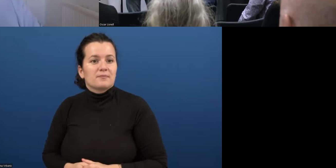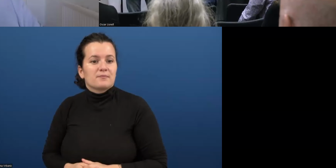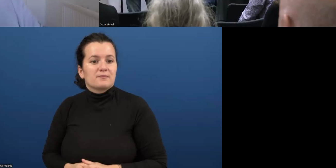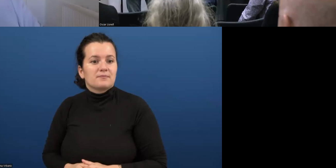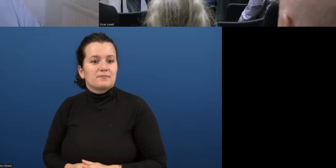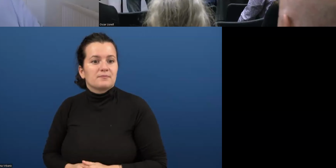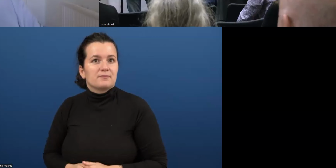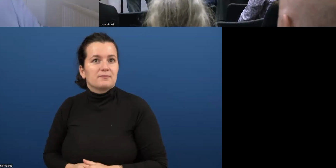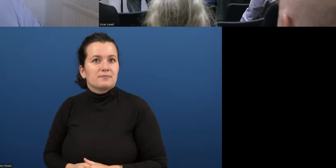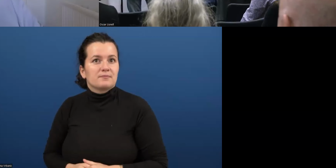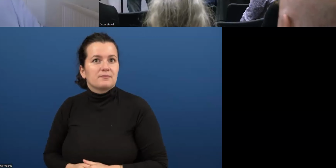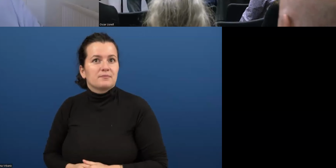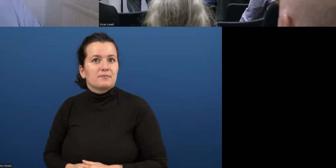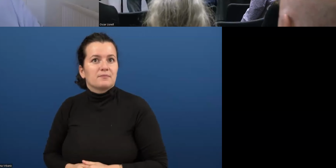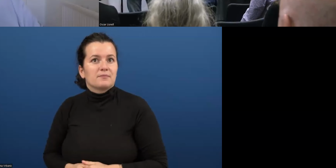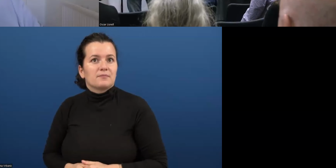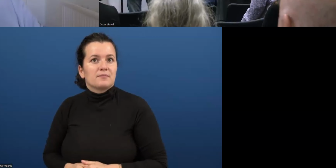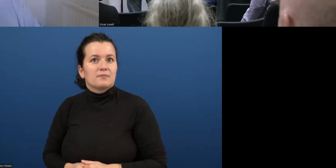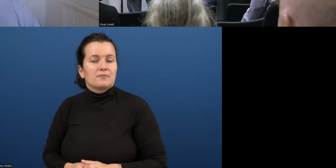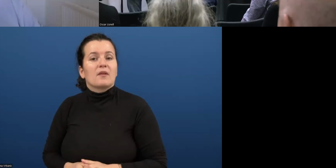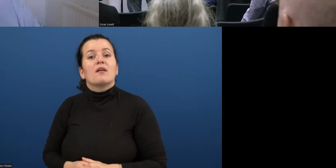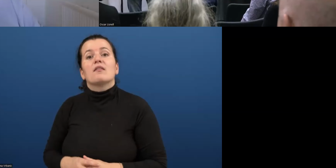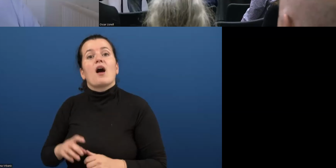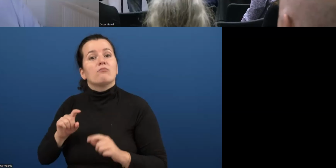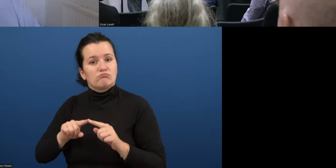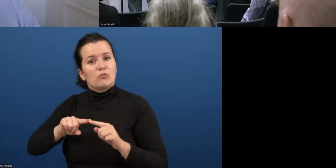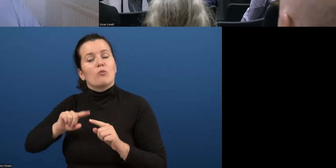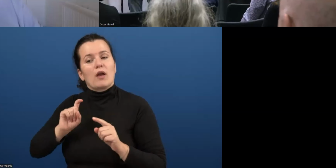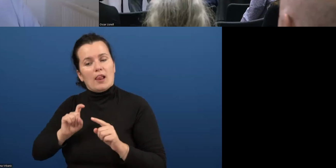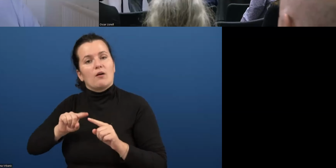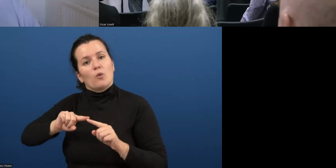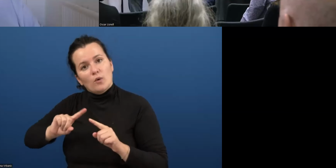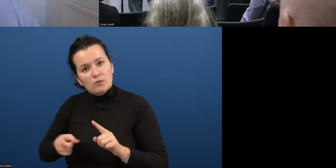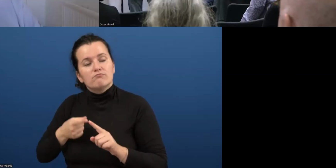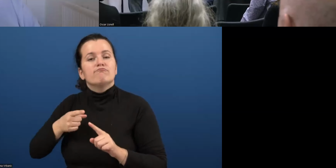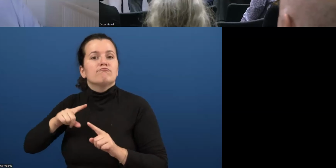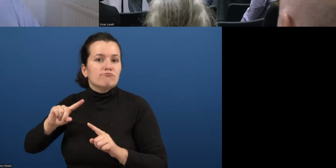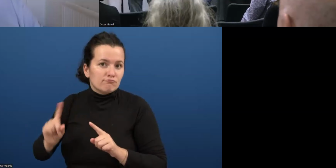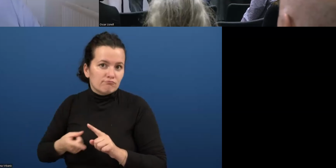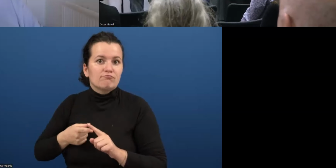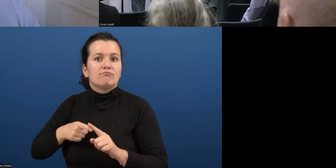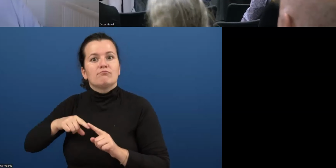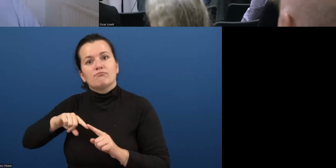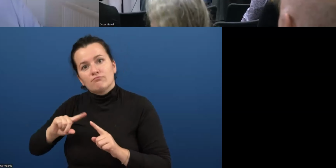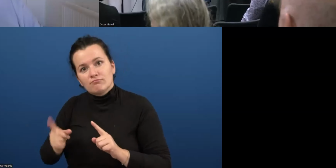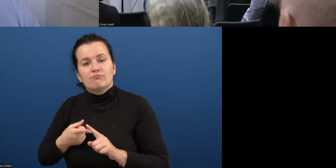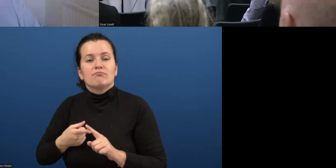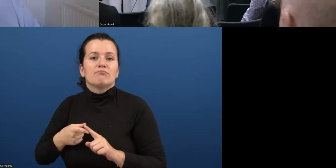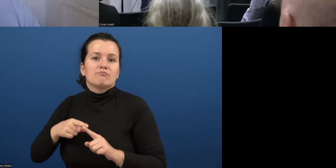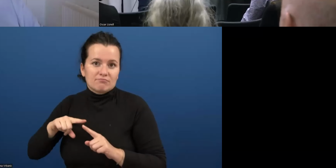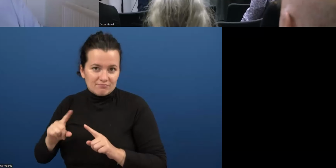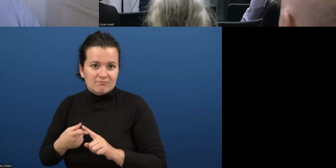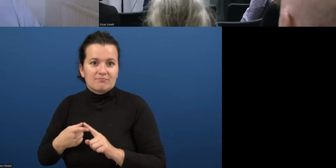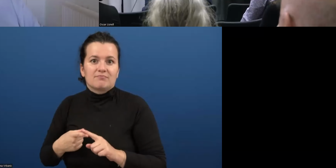That was a nice piece. Let's push the noise button clear. Oh, that was you, the final one there. Now